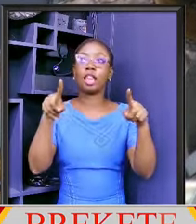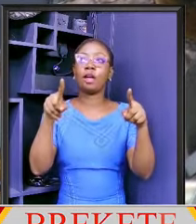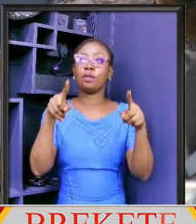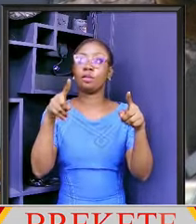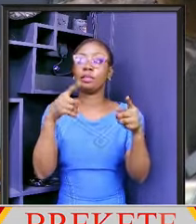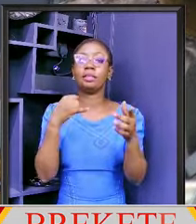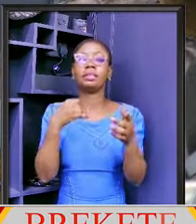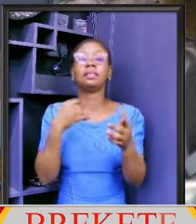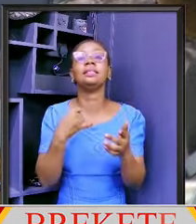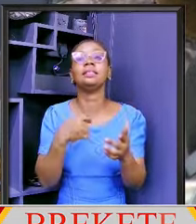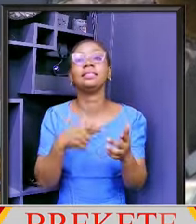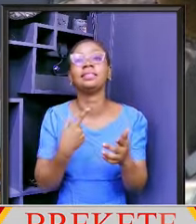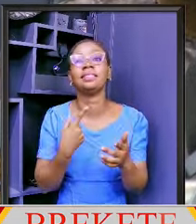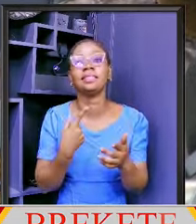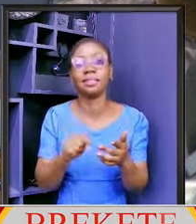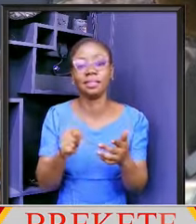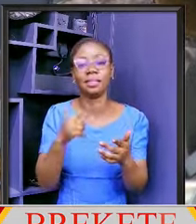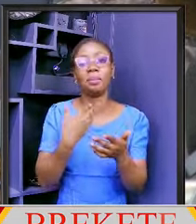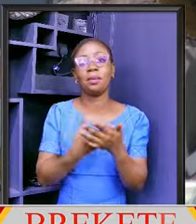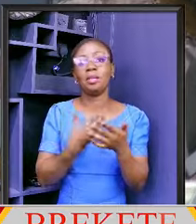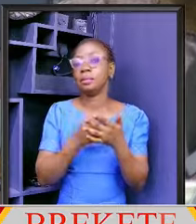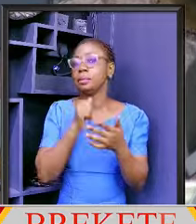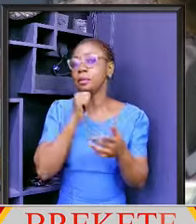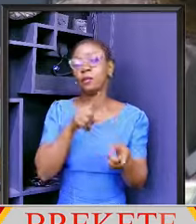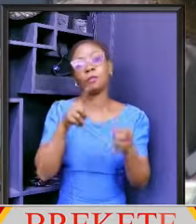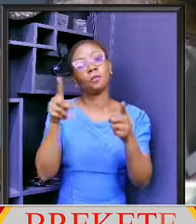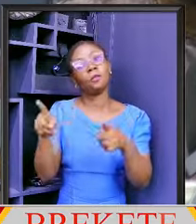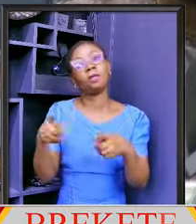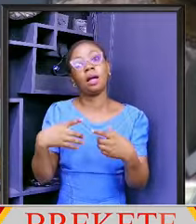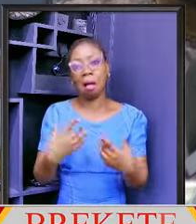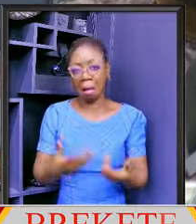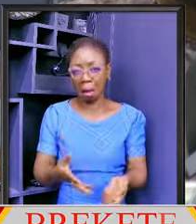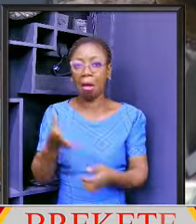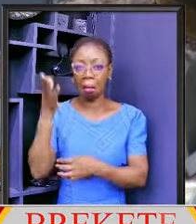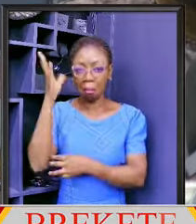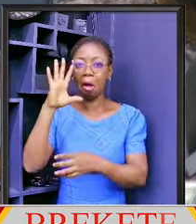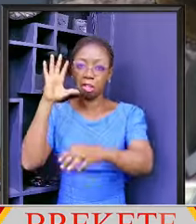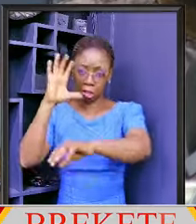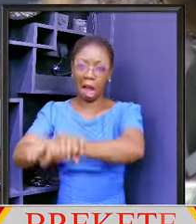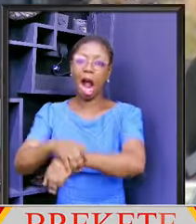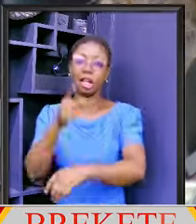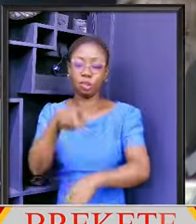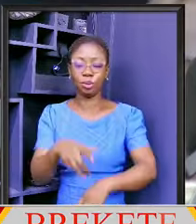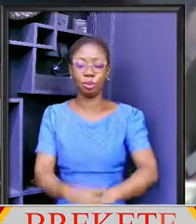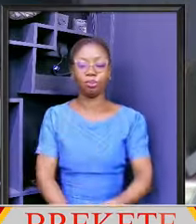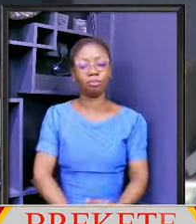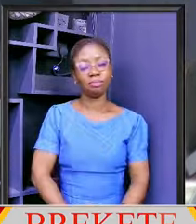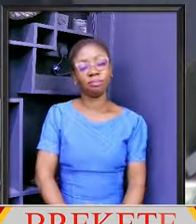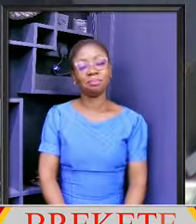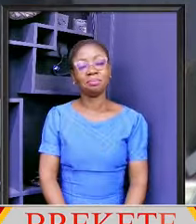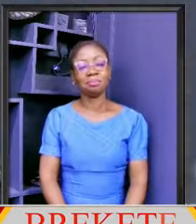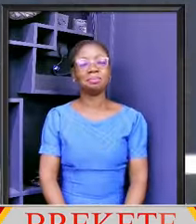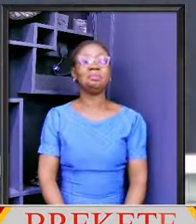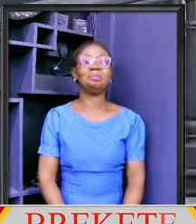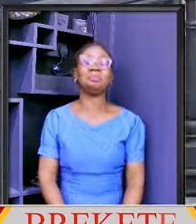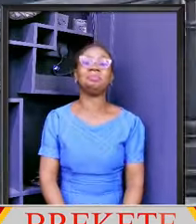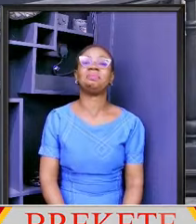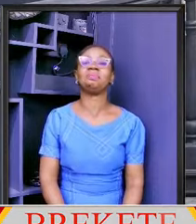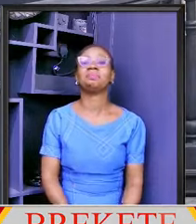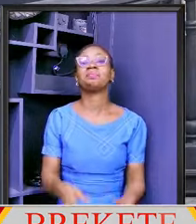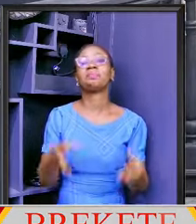you. Yes, sir. So are you hearing me, sir? And they hear you. Yeah, no, they pay me. So, one